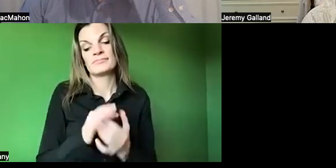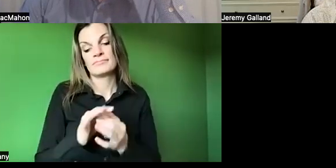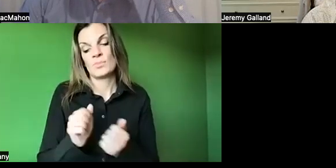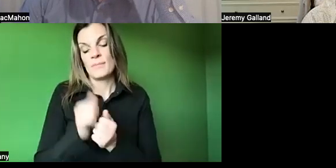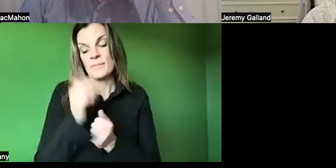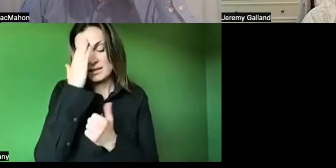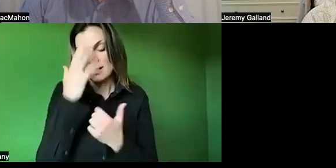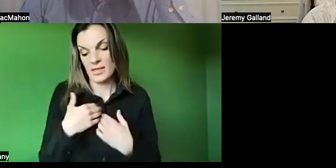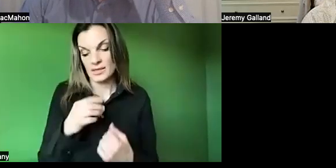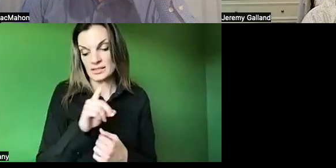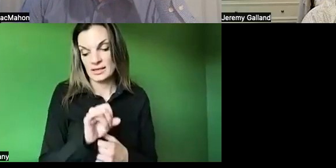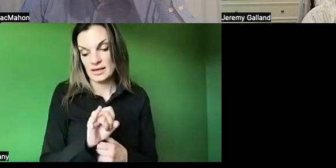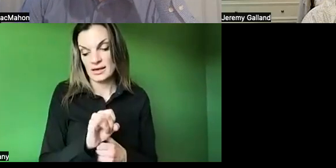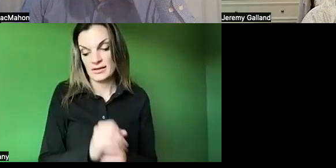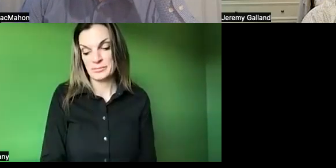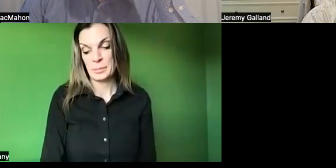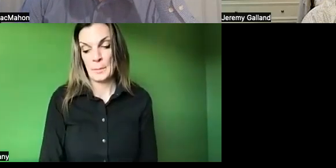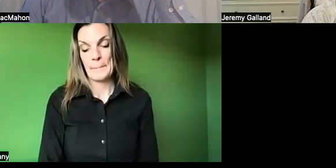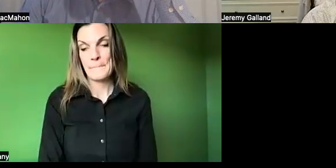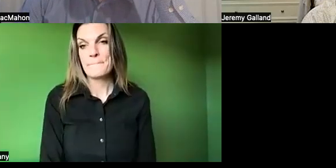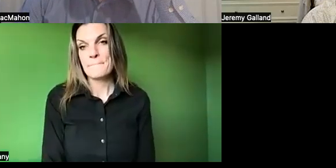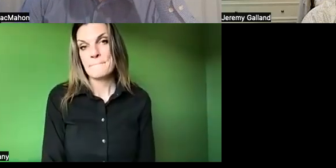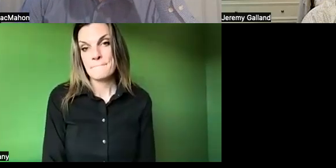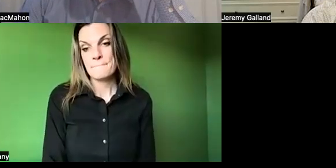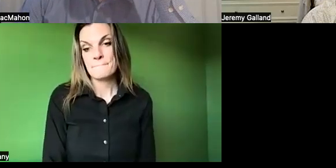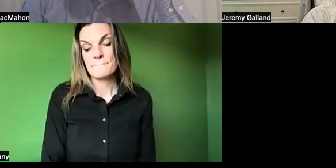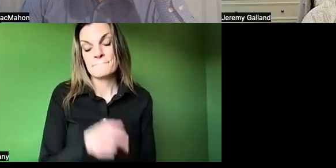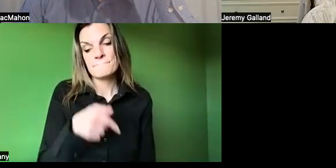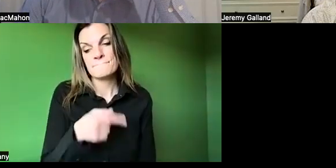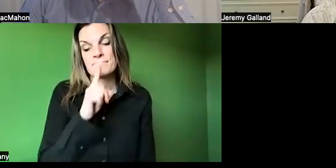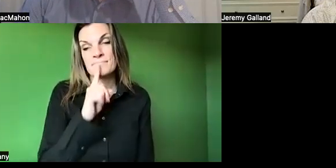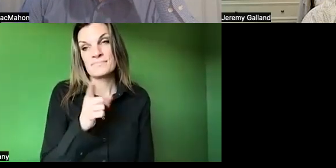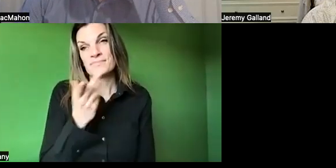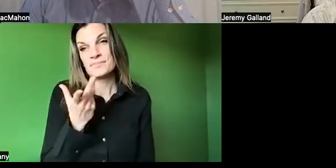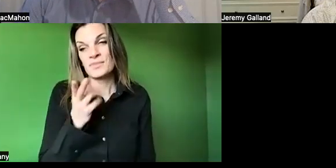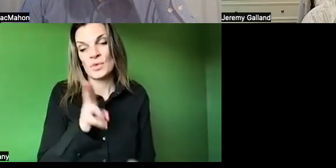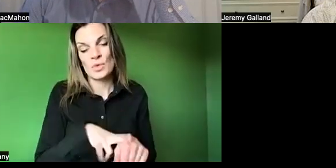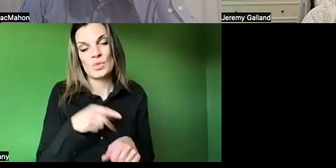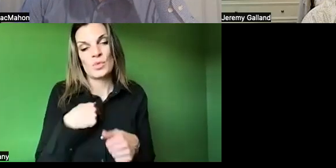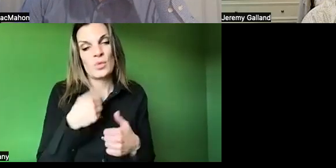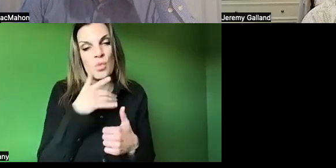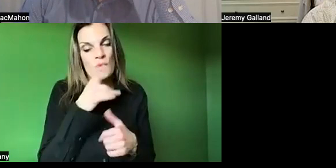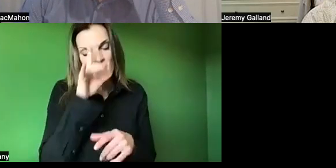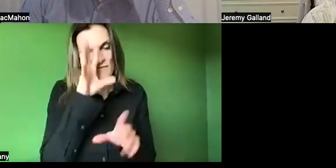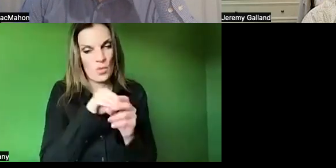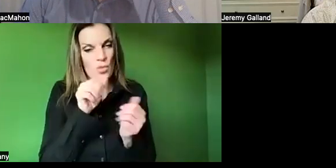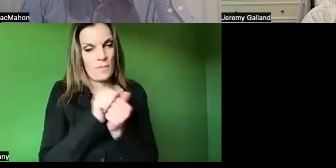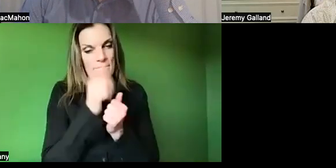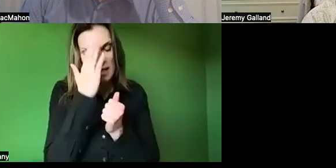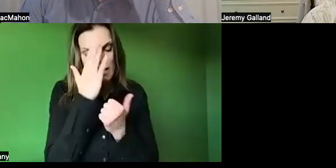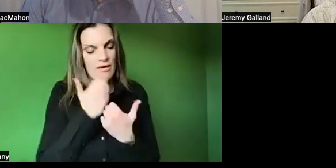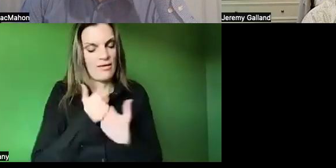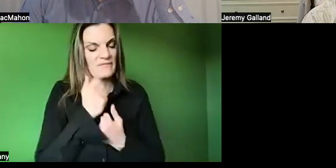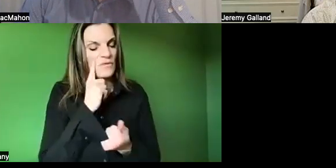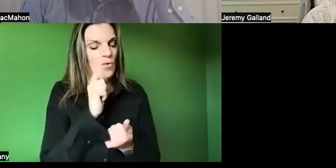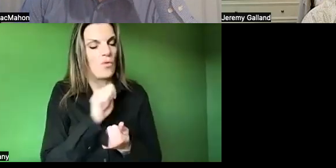and DEI issues. And it's of course, we're going to focus on the mental health for